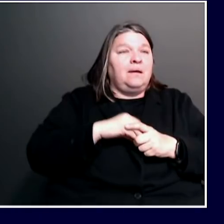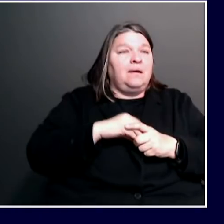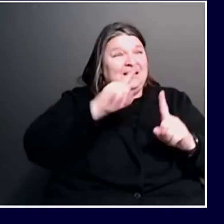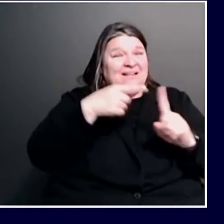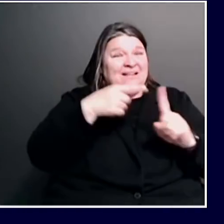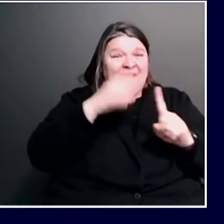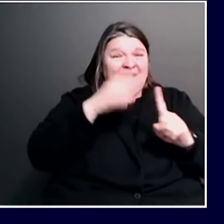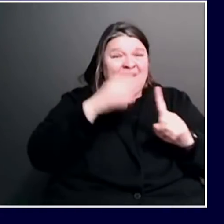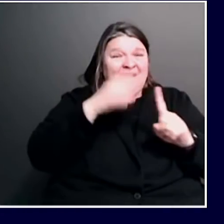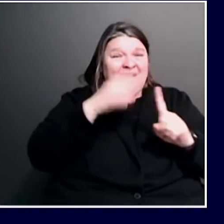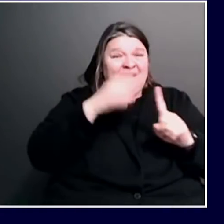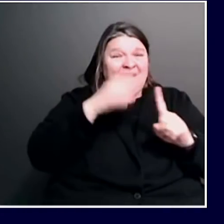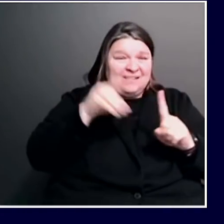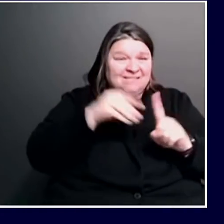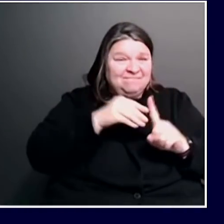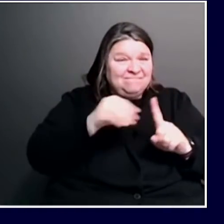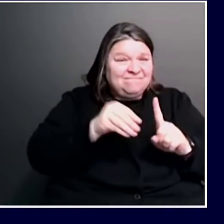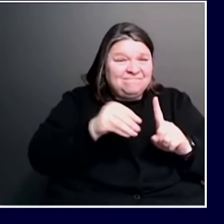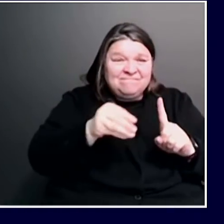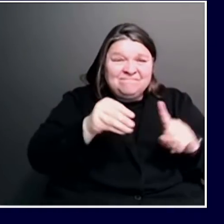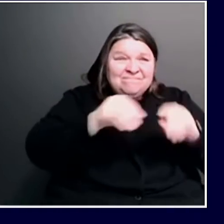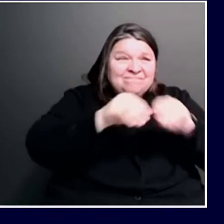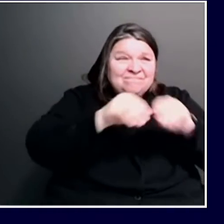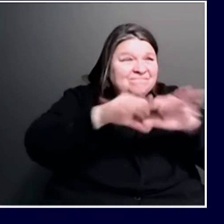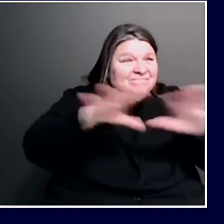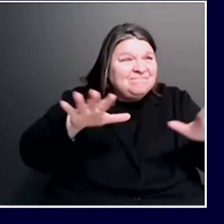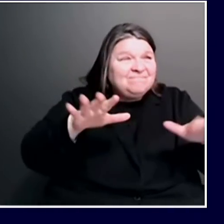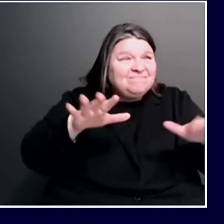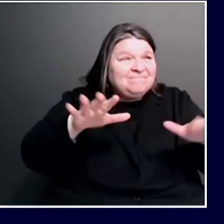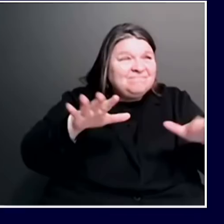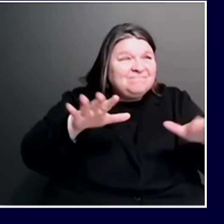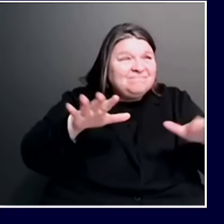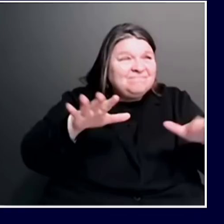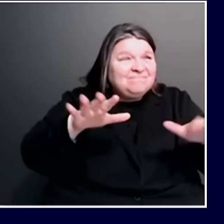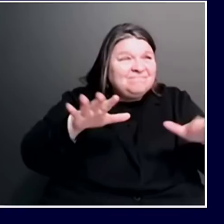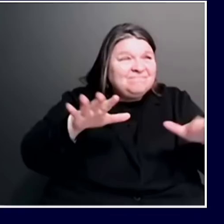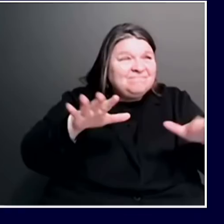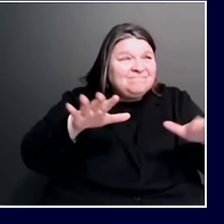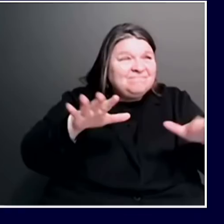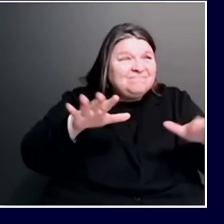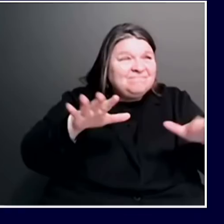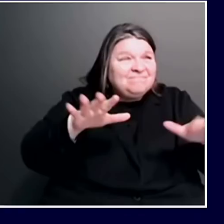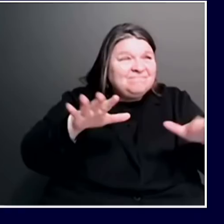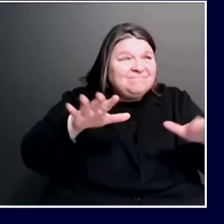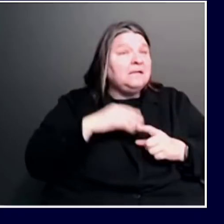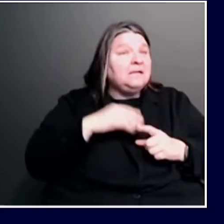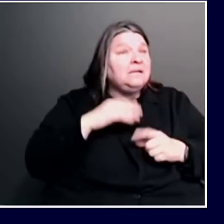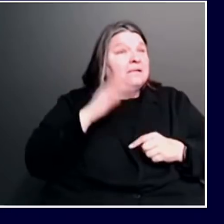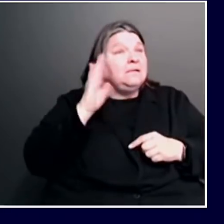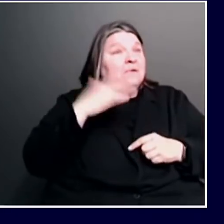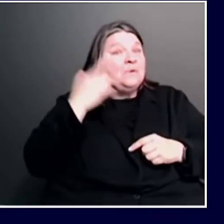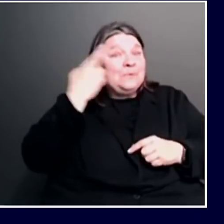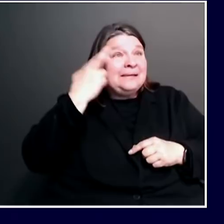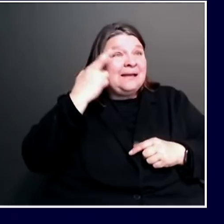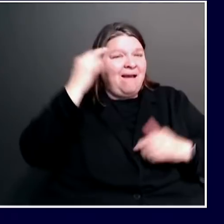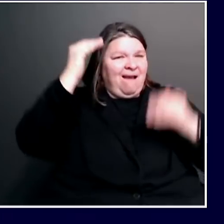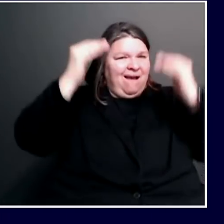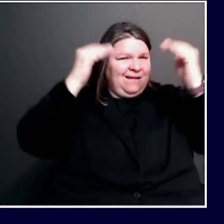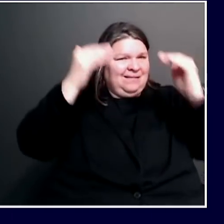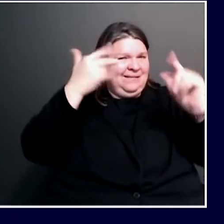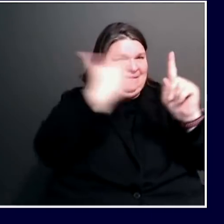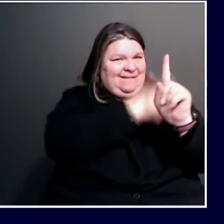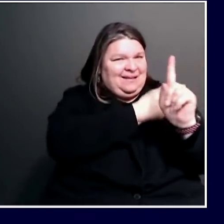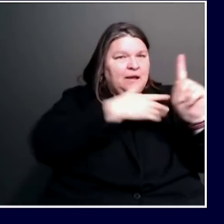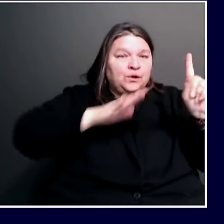out by the data, partly because vaccination rates are lower in younger kids as, say, in older adults. More and more kids have been getting COVID